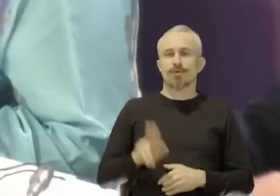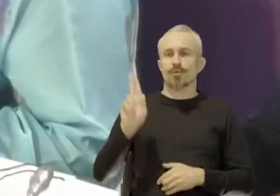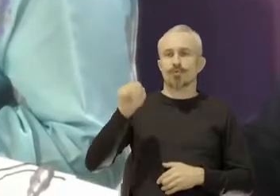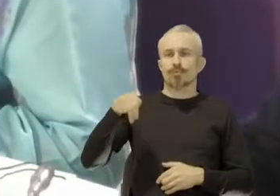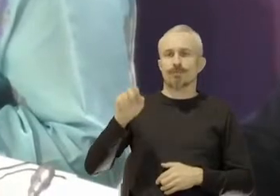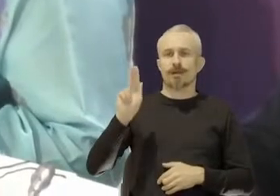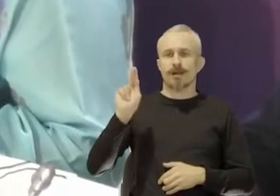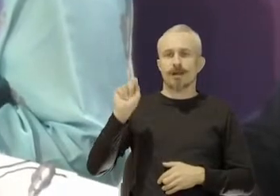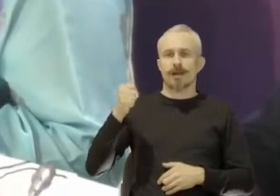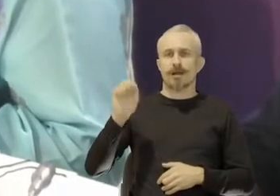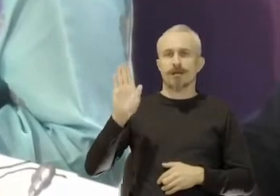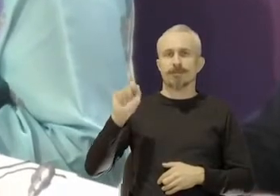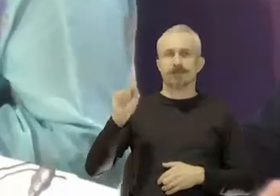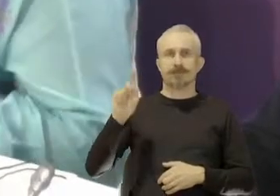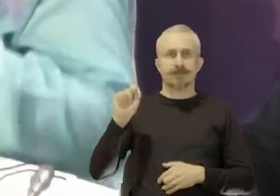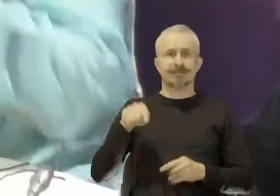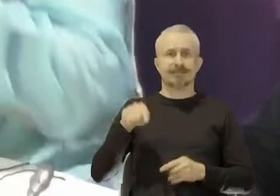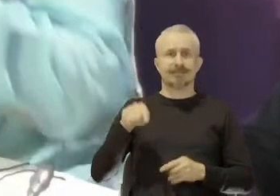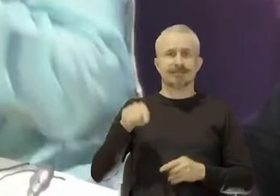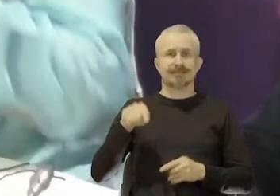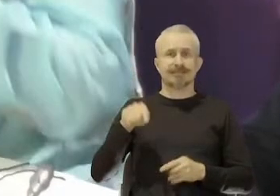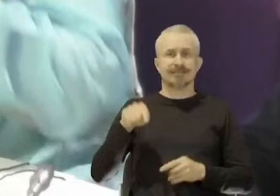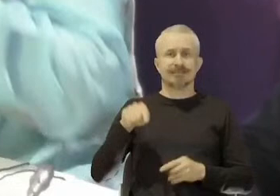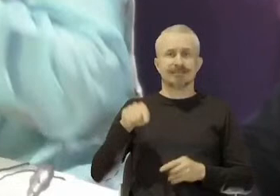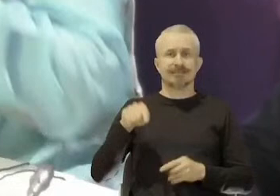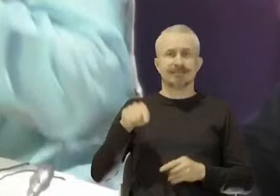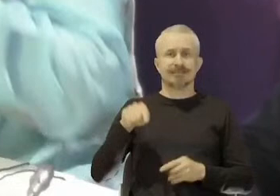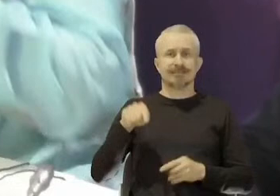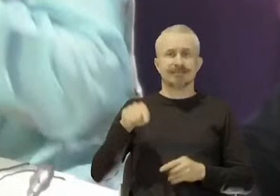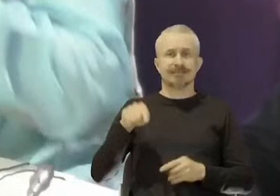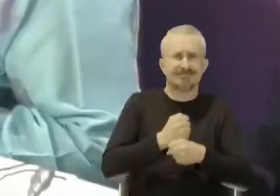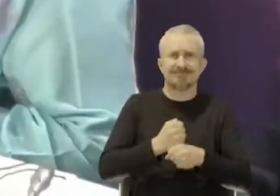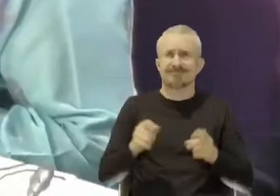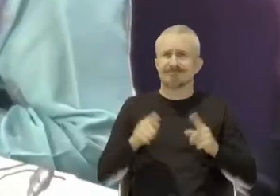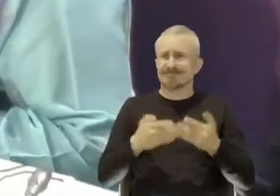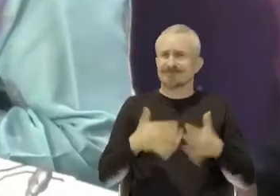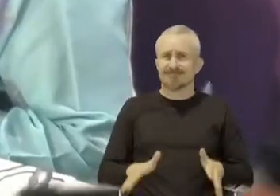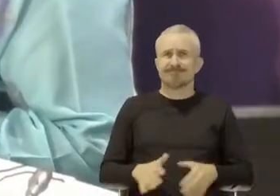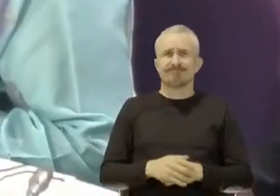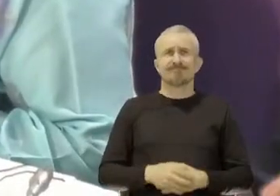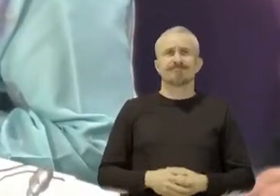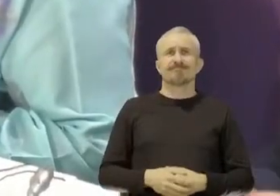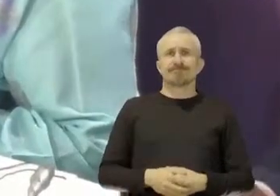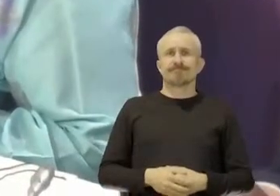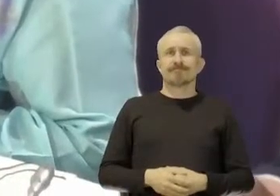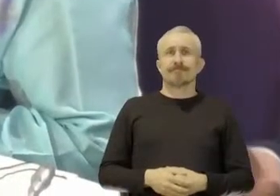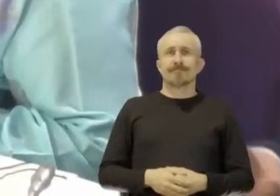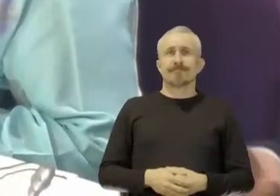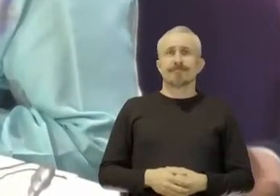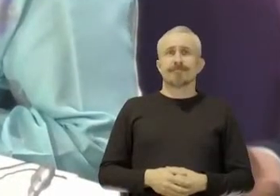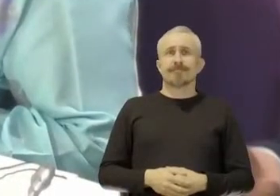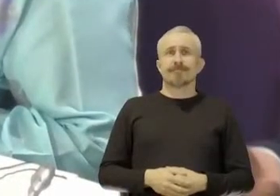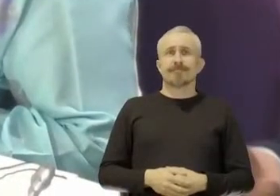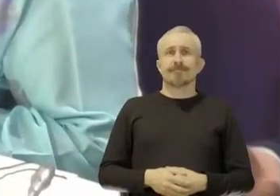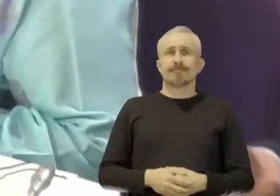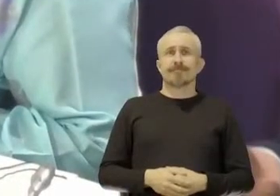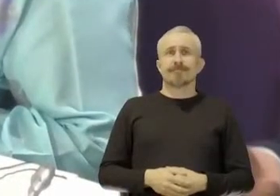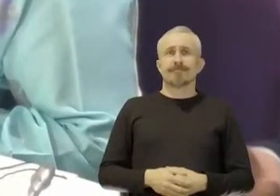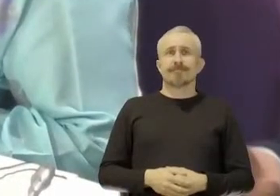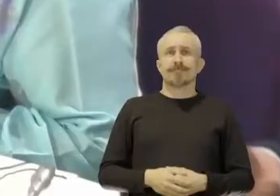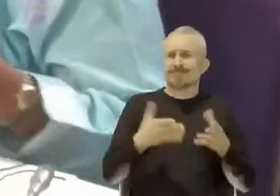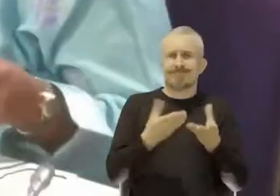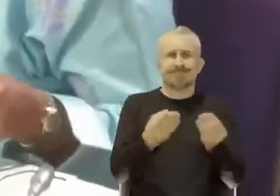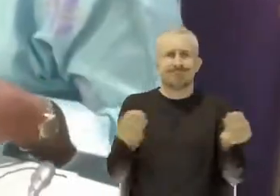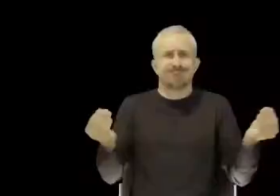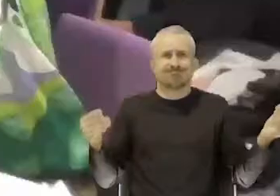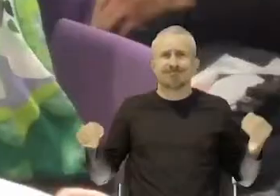ministers, and our young generation, there are so many young generation at the back there, I think is looking and watching us now. Thank you very much. Over to